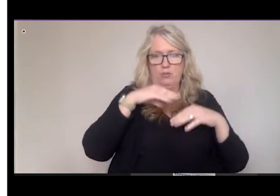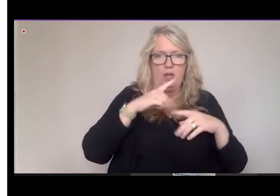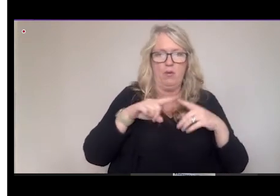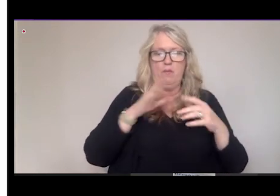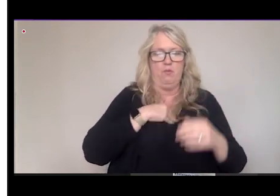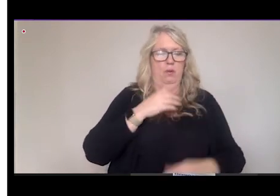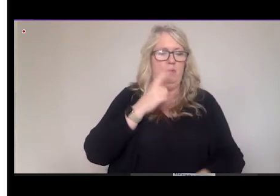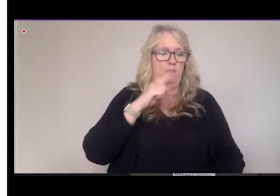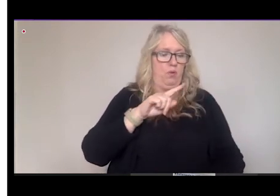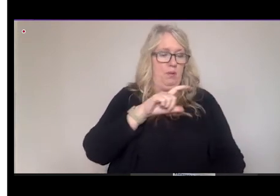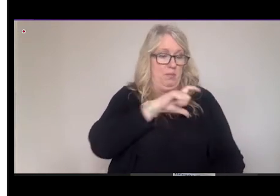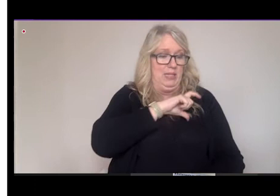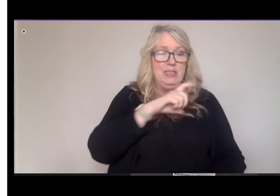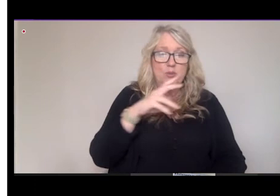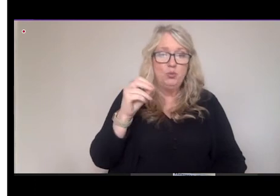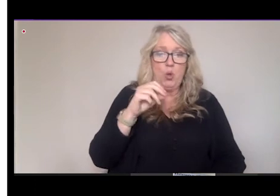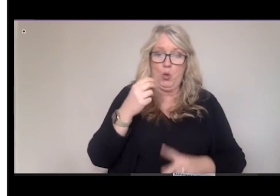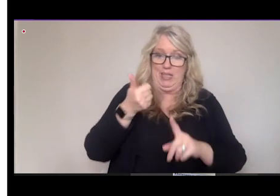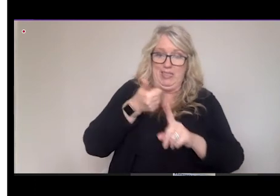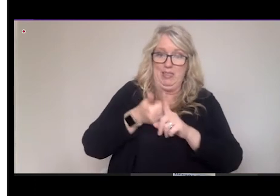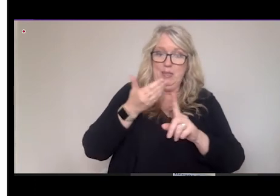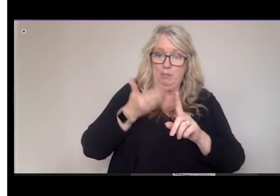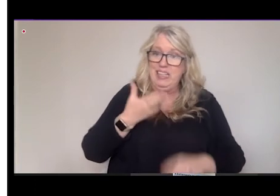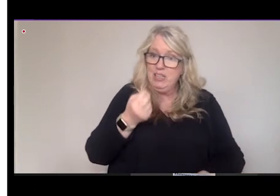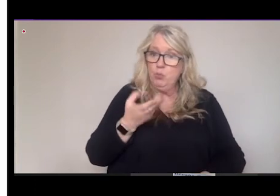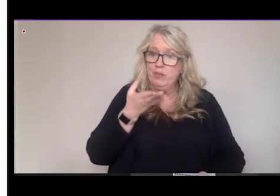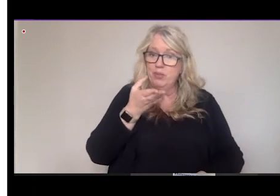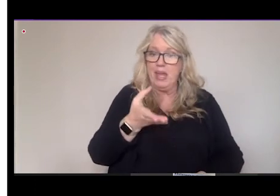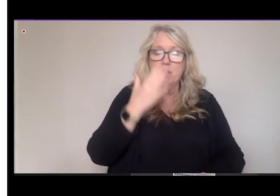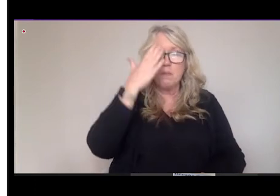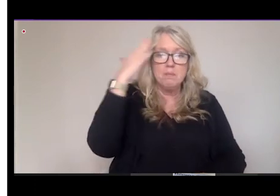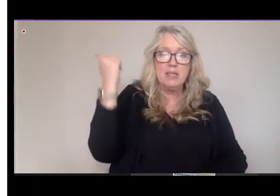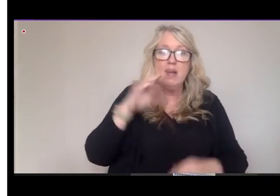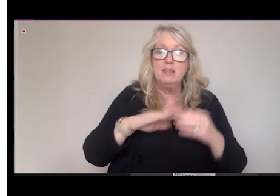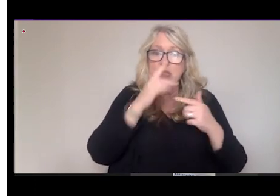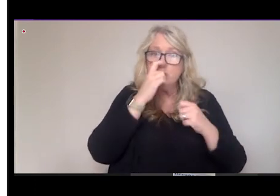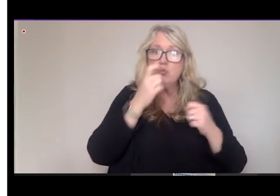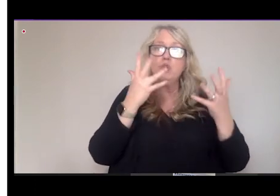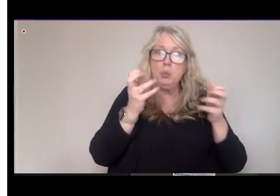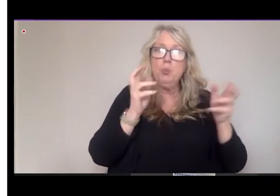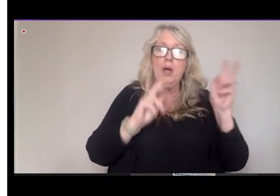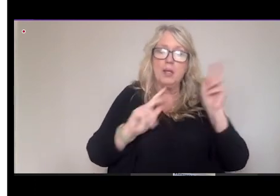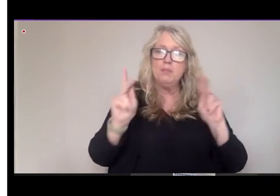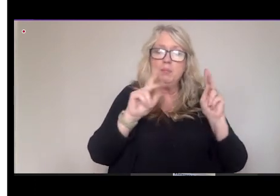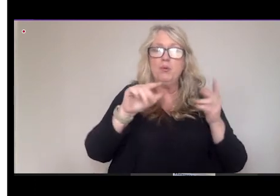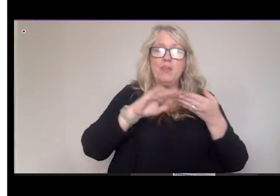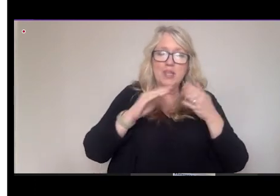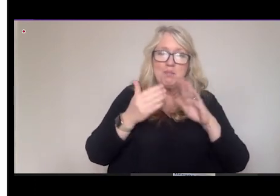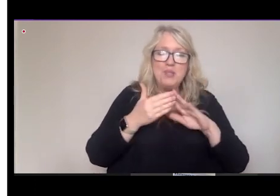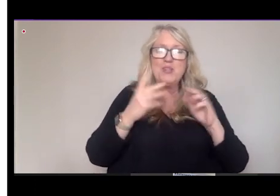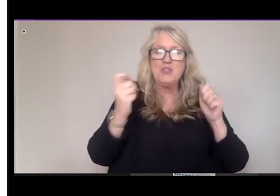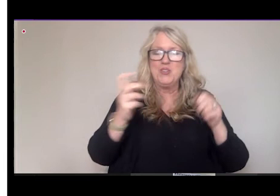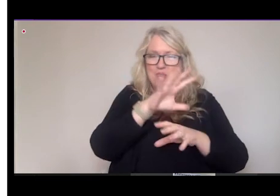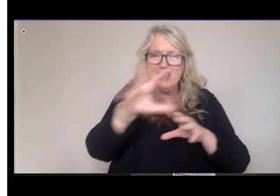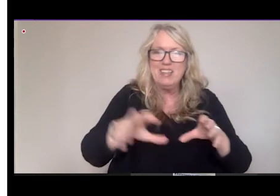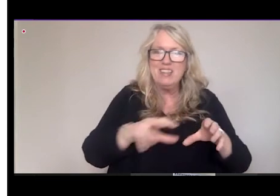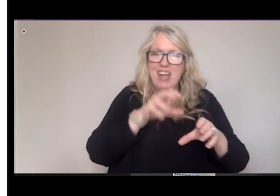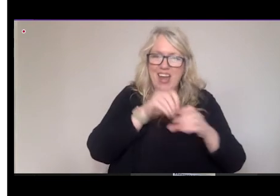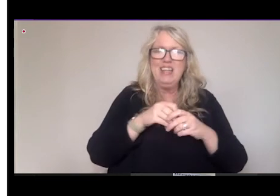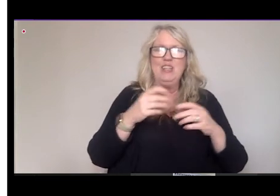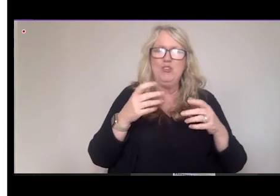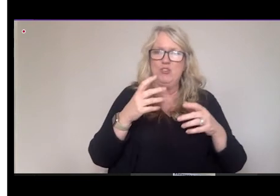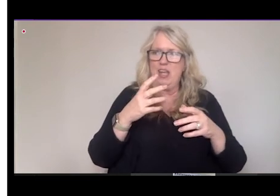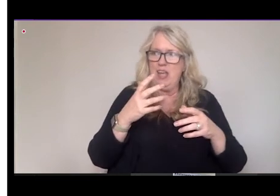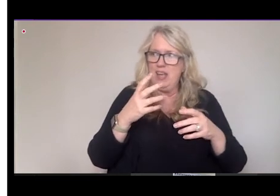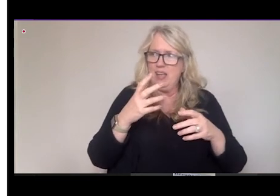of trouble for my workforce, for my police officers. And so he was at the table because his interest was he wanted people in his community